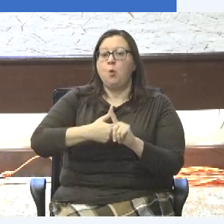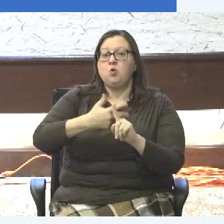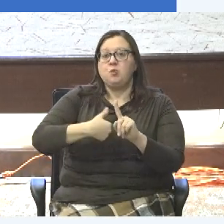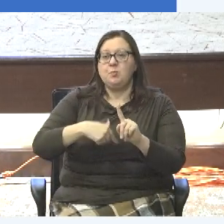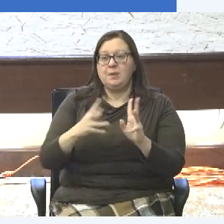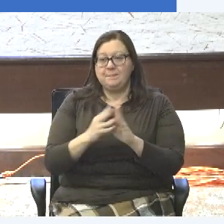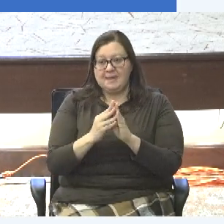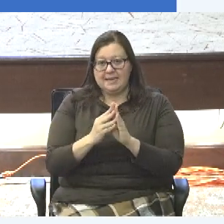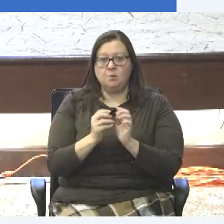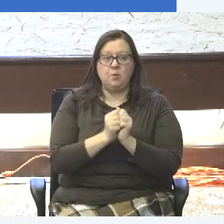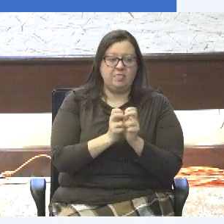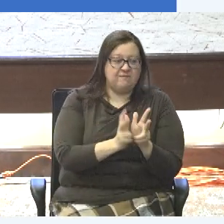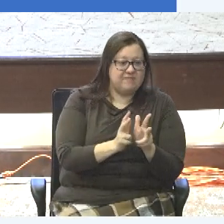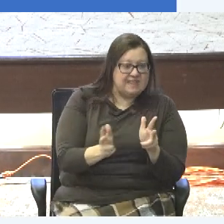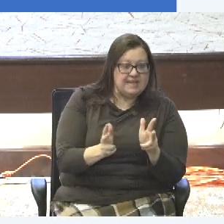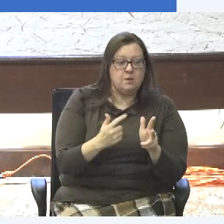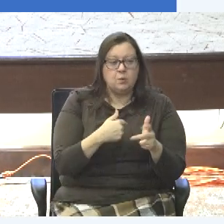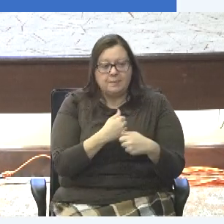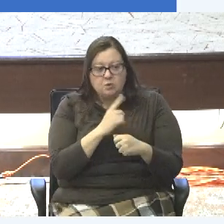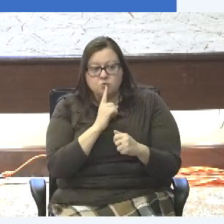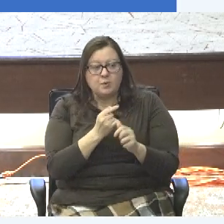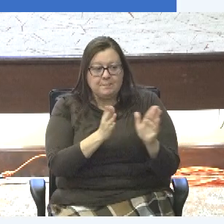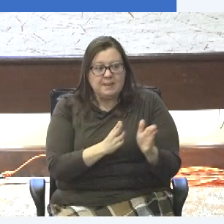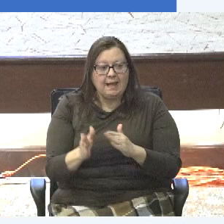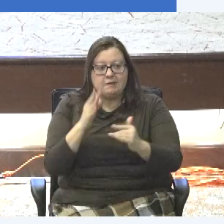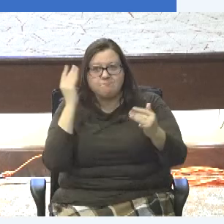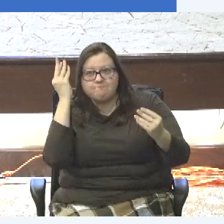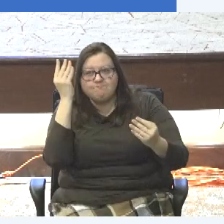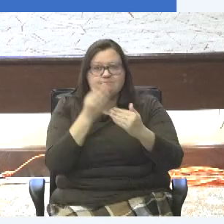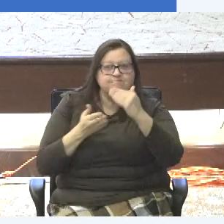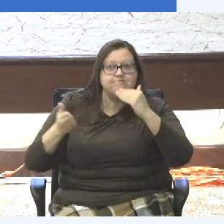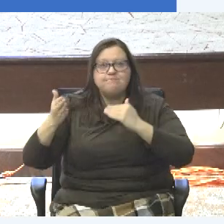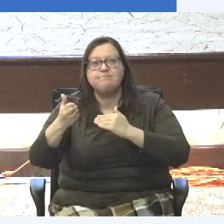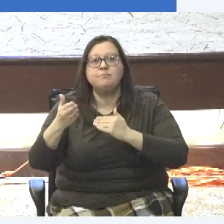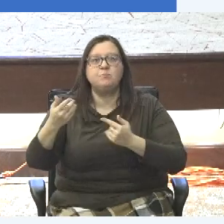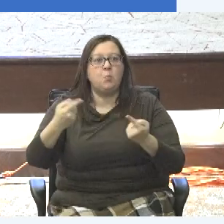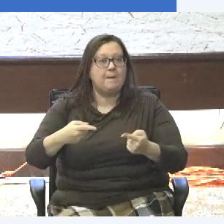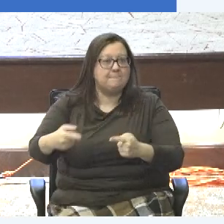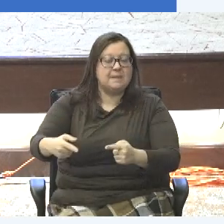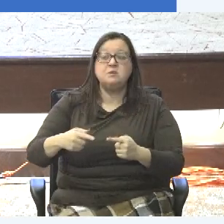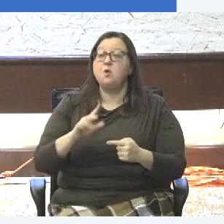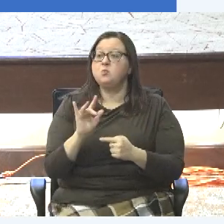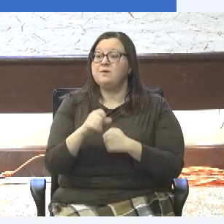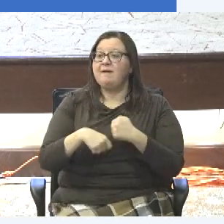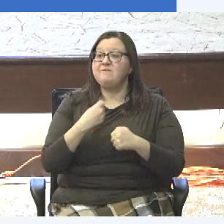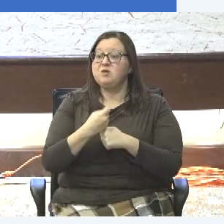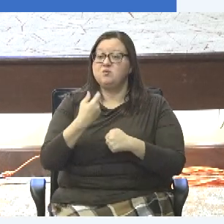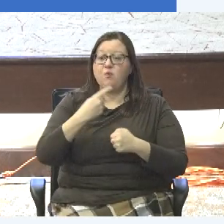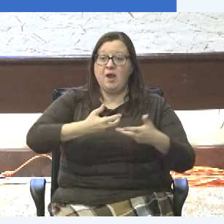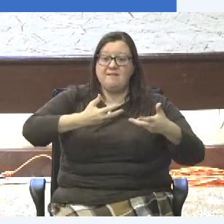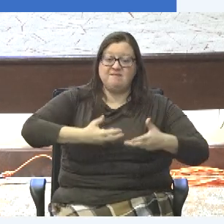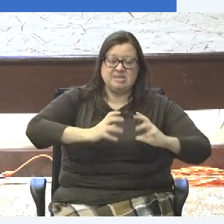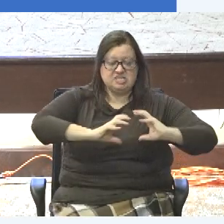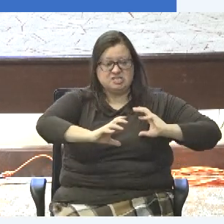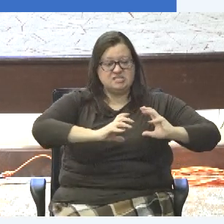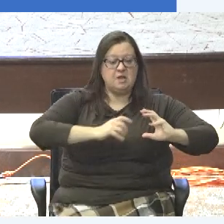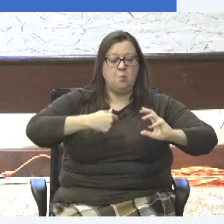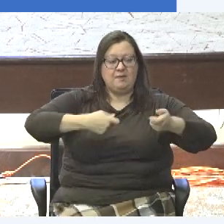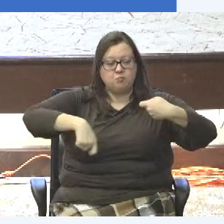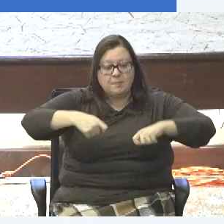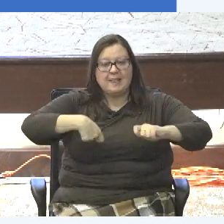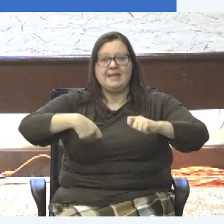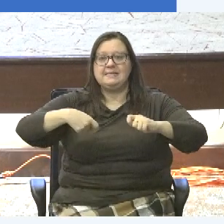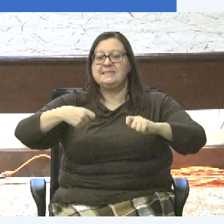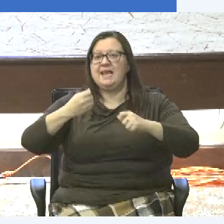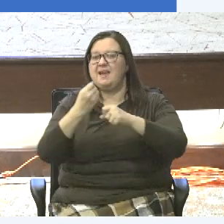thinking strategically and planning for what our needs are. We have our 25-year replacement plan for our heavy apparatus, so we know each year what we need to